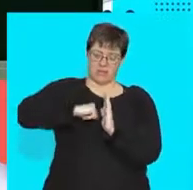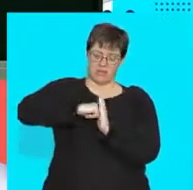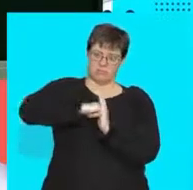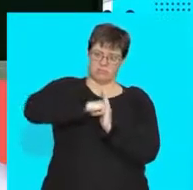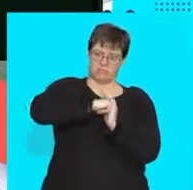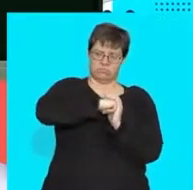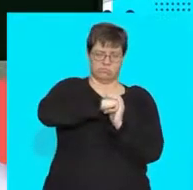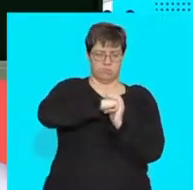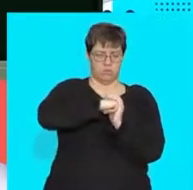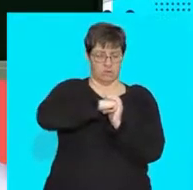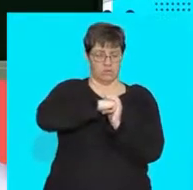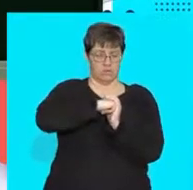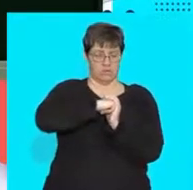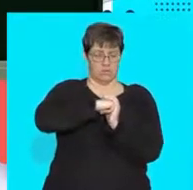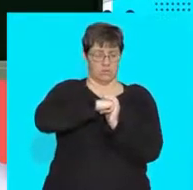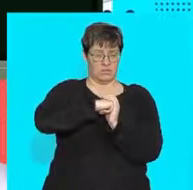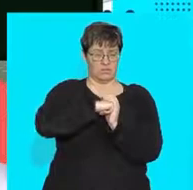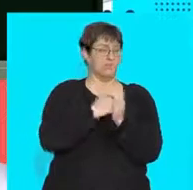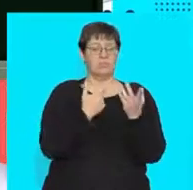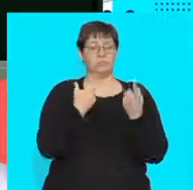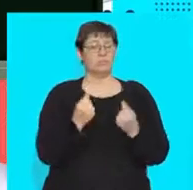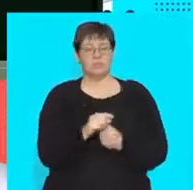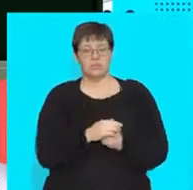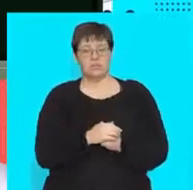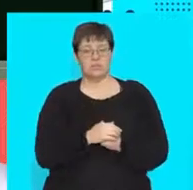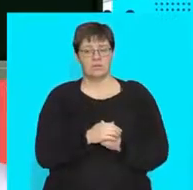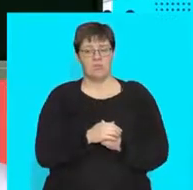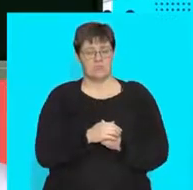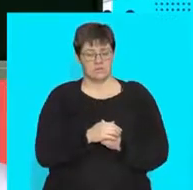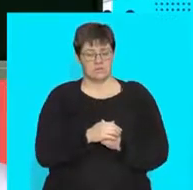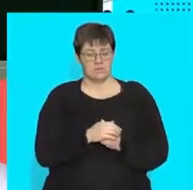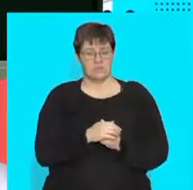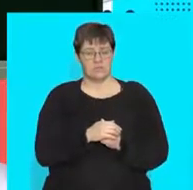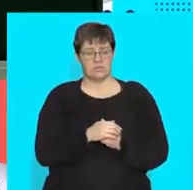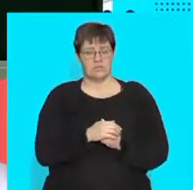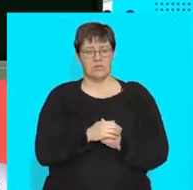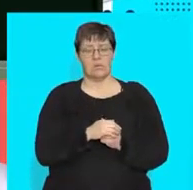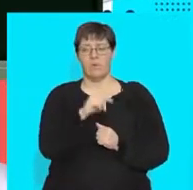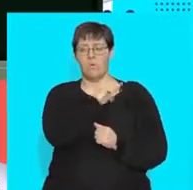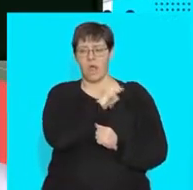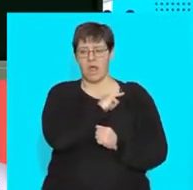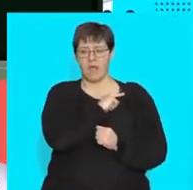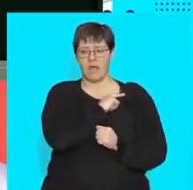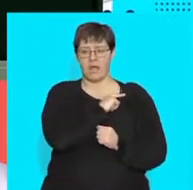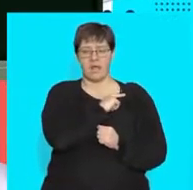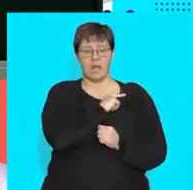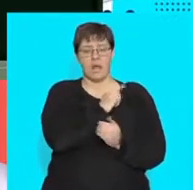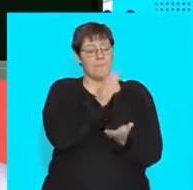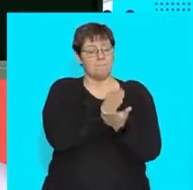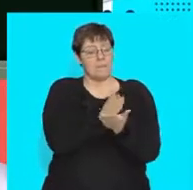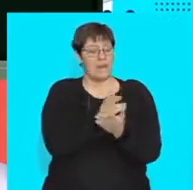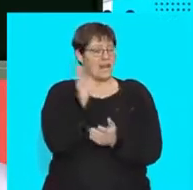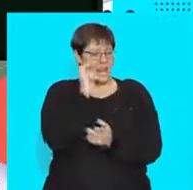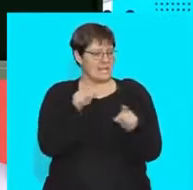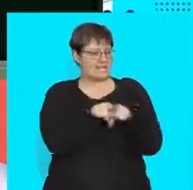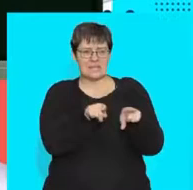pressure decreases, right? So it's not so much anymore. So what happens to your tympanic membrane? It's now being almost sucked like this because the pressure on the